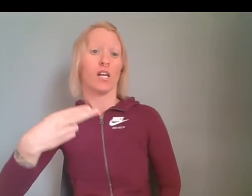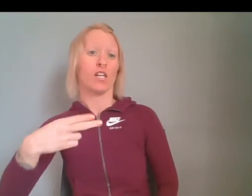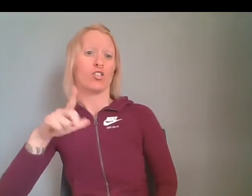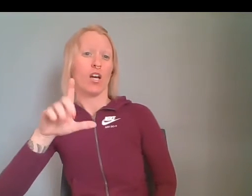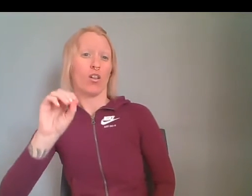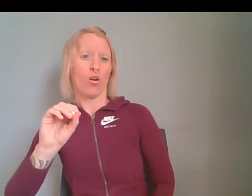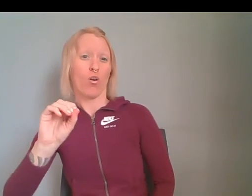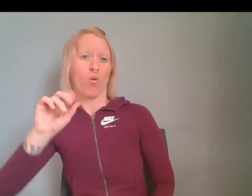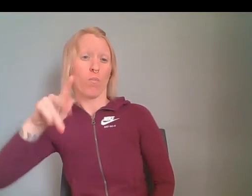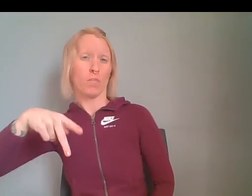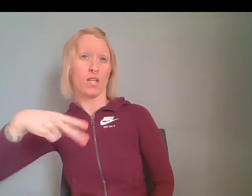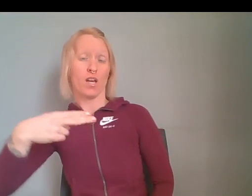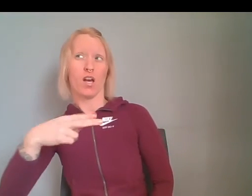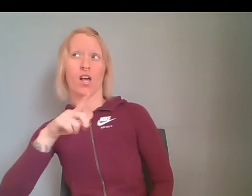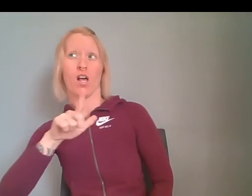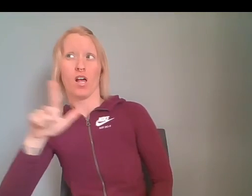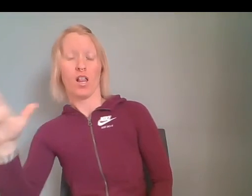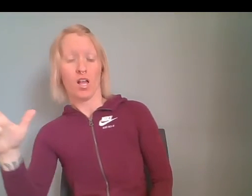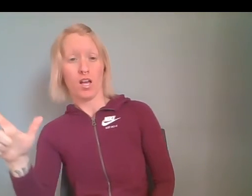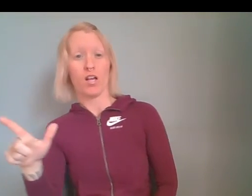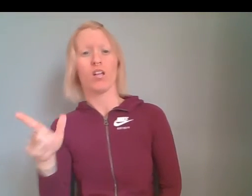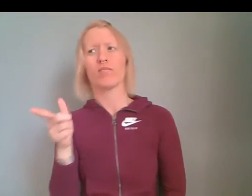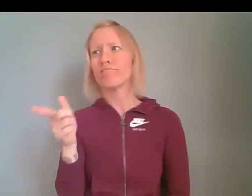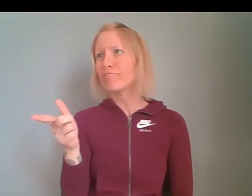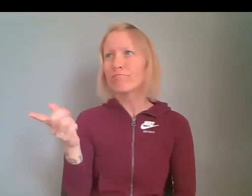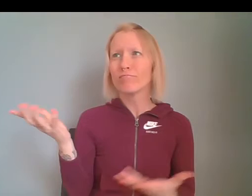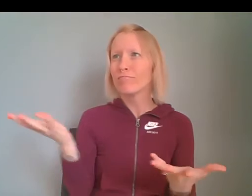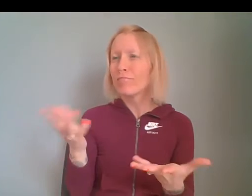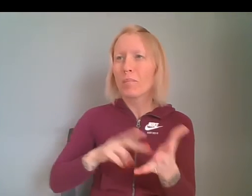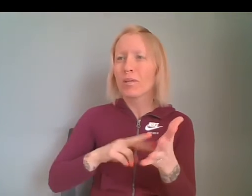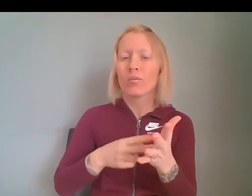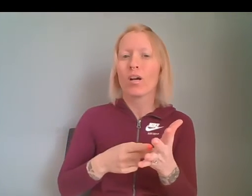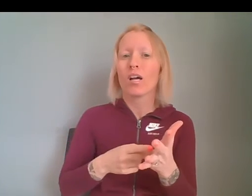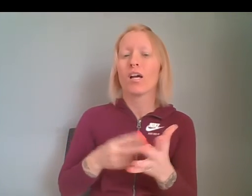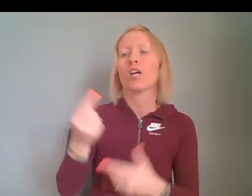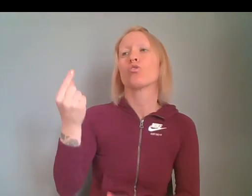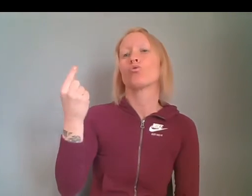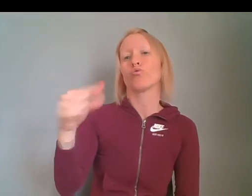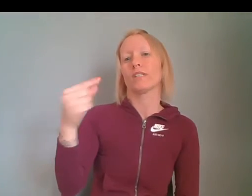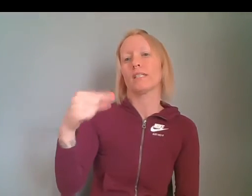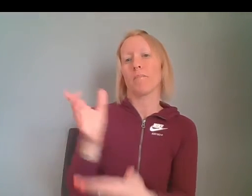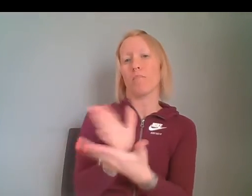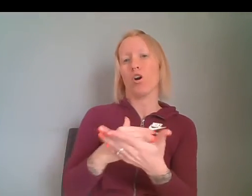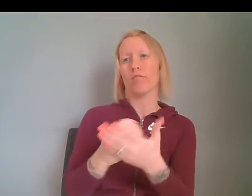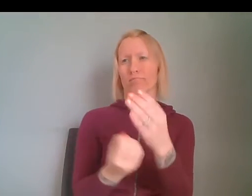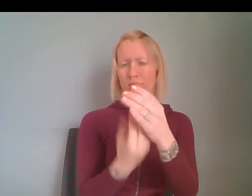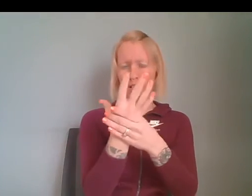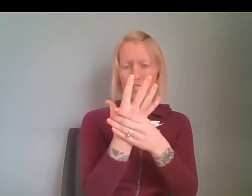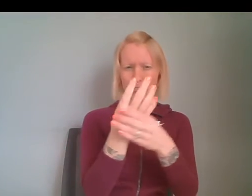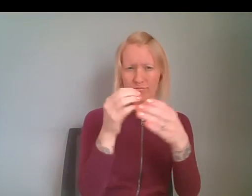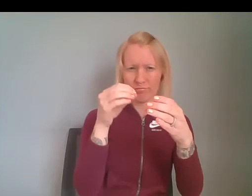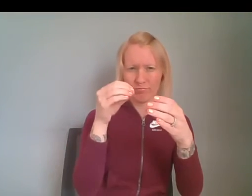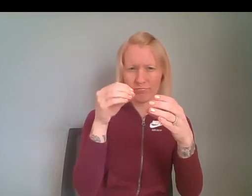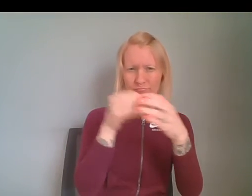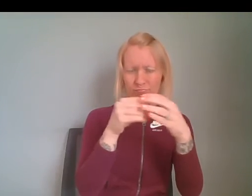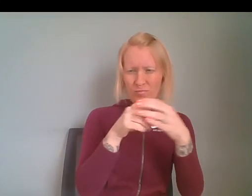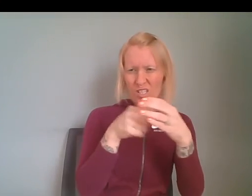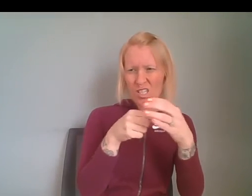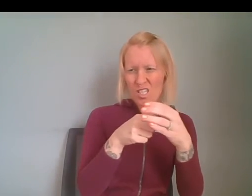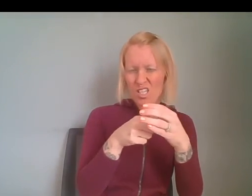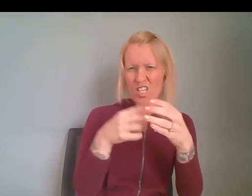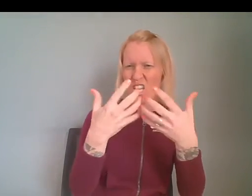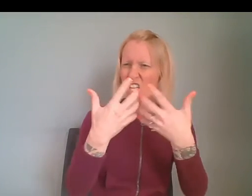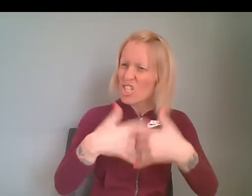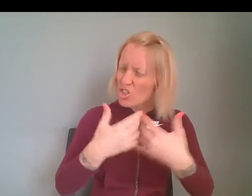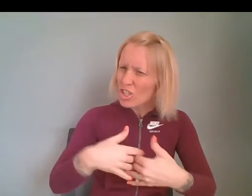P-H-Y-L-L. Chlorophyll. Chlorophyll are the green parts of a plant. They're like little engines inside of a leaf